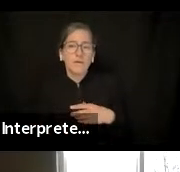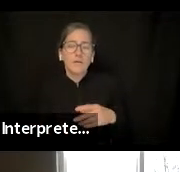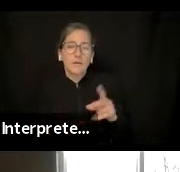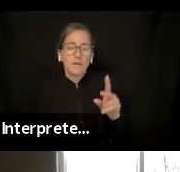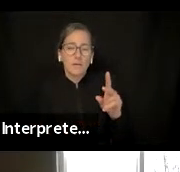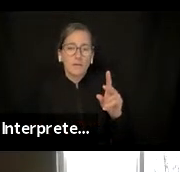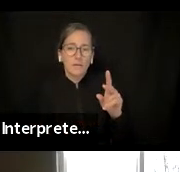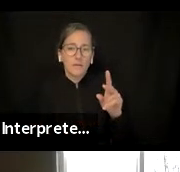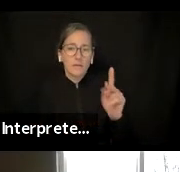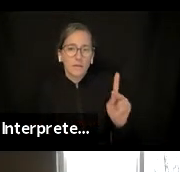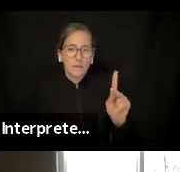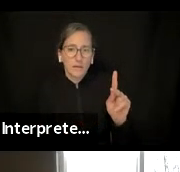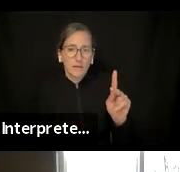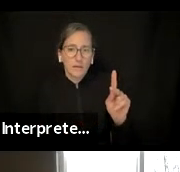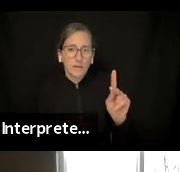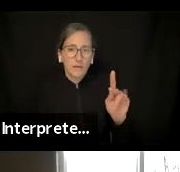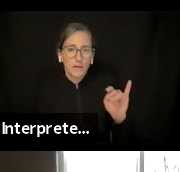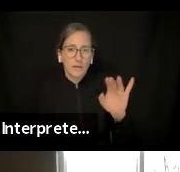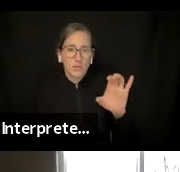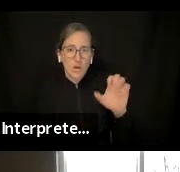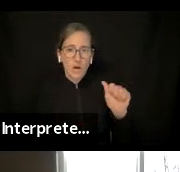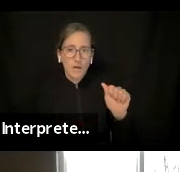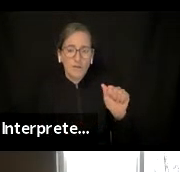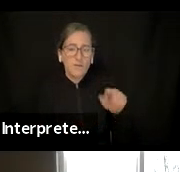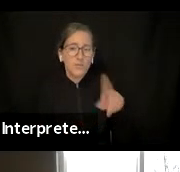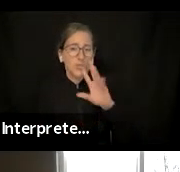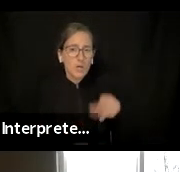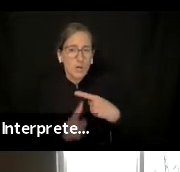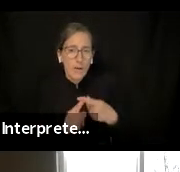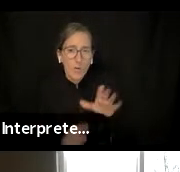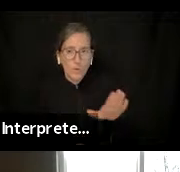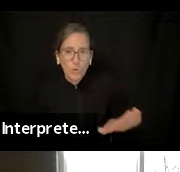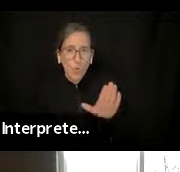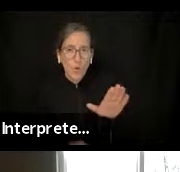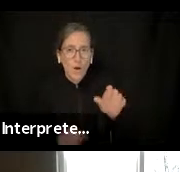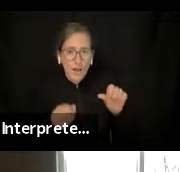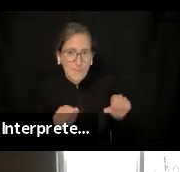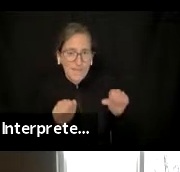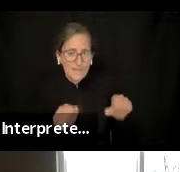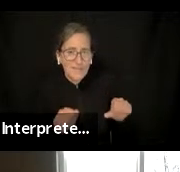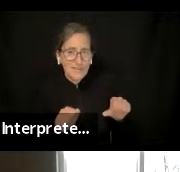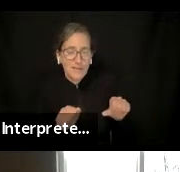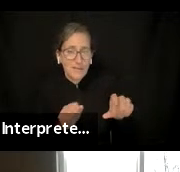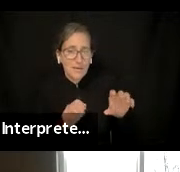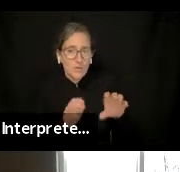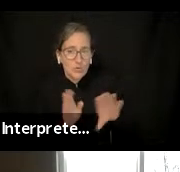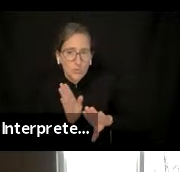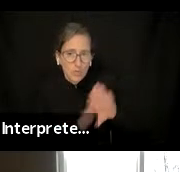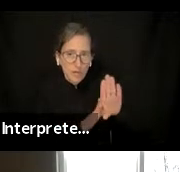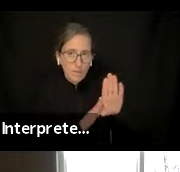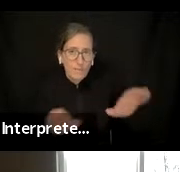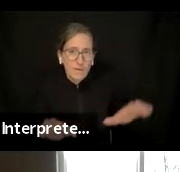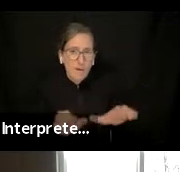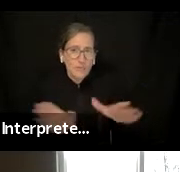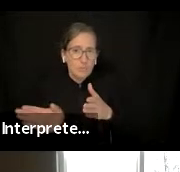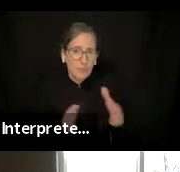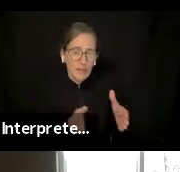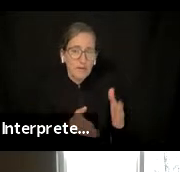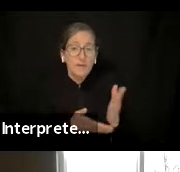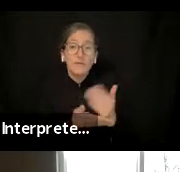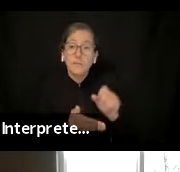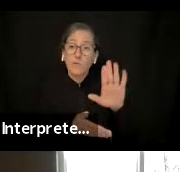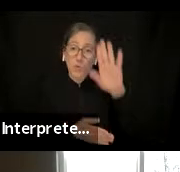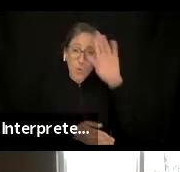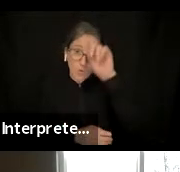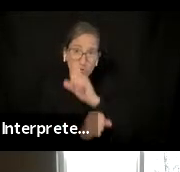your ability to shape that action plan. You're right. Some of your strategies and the work you'll be doing will relate to the